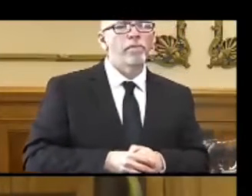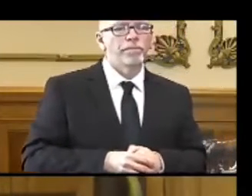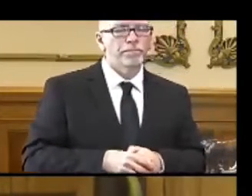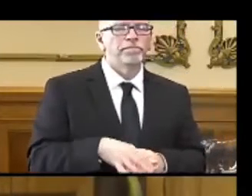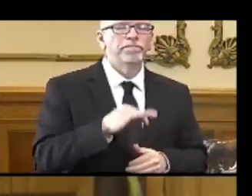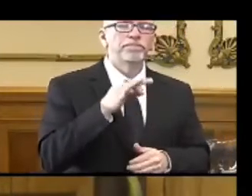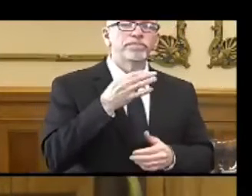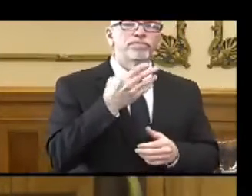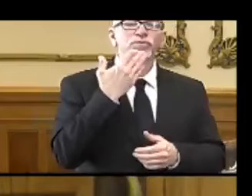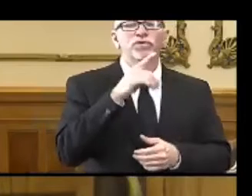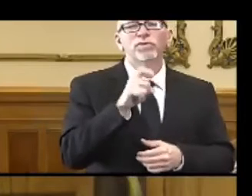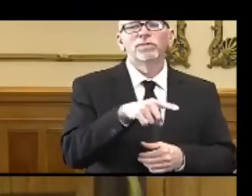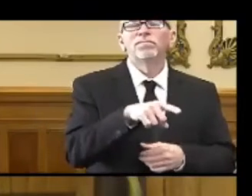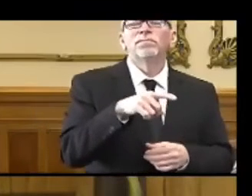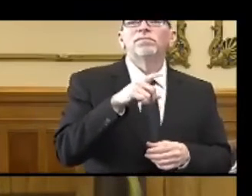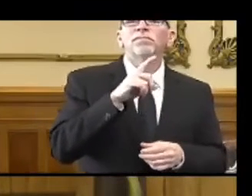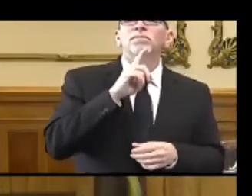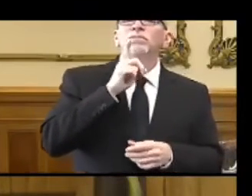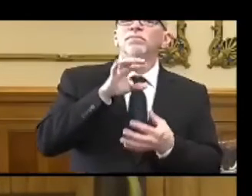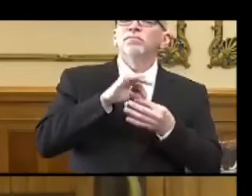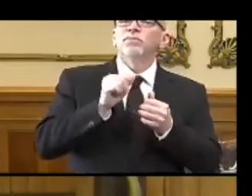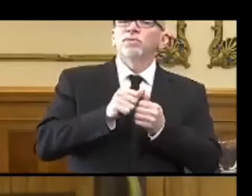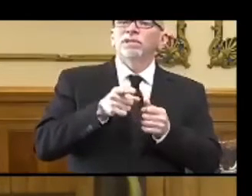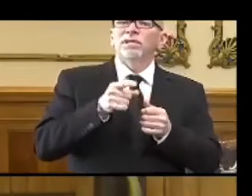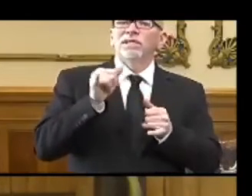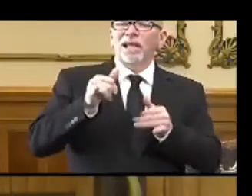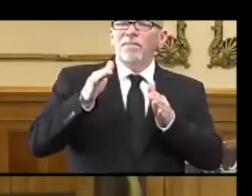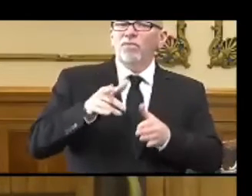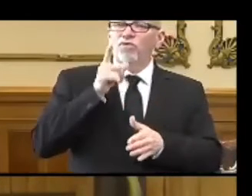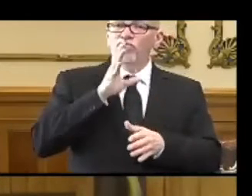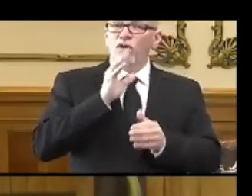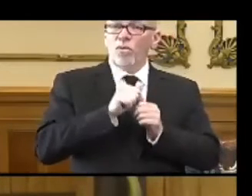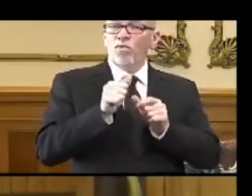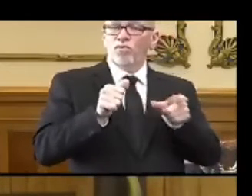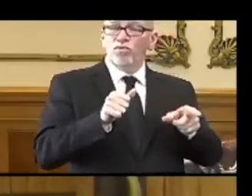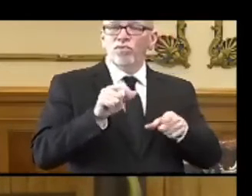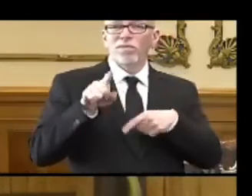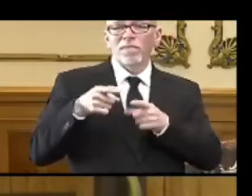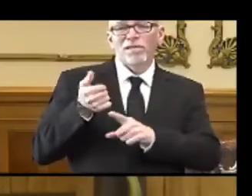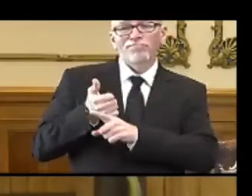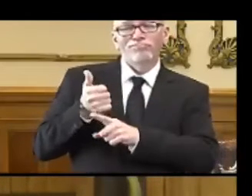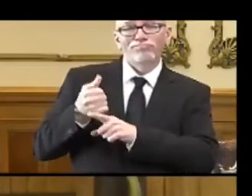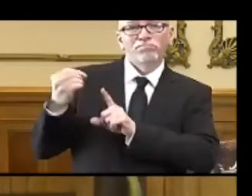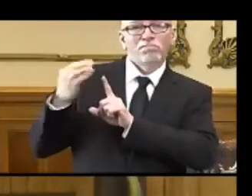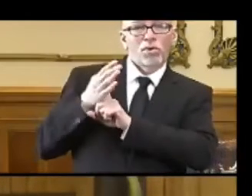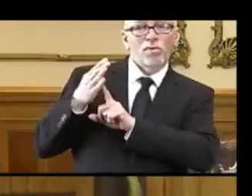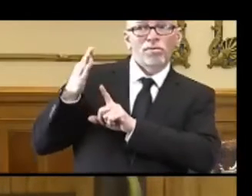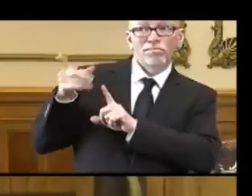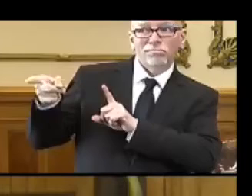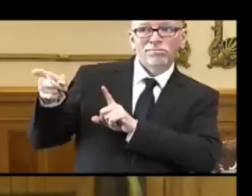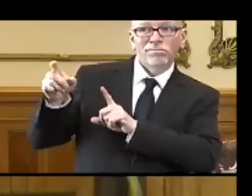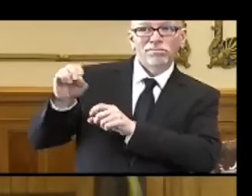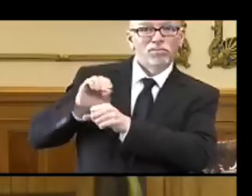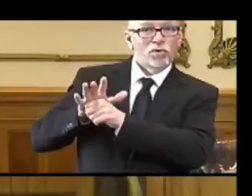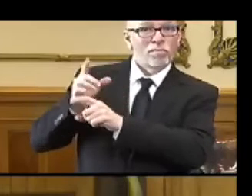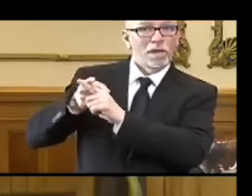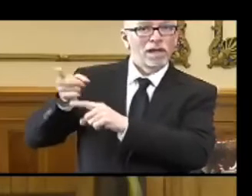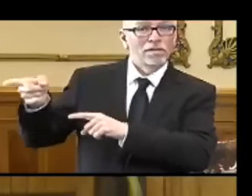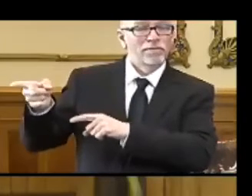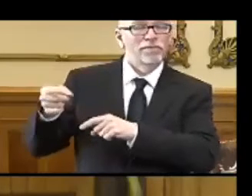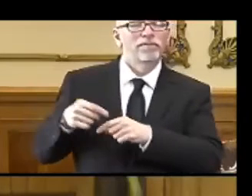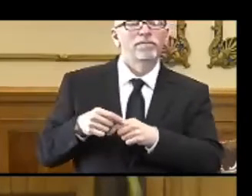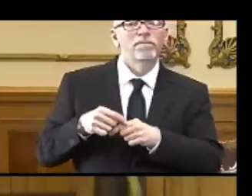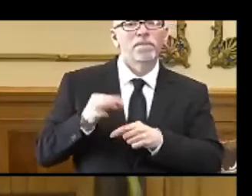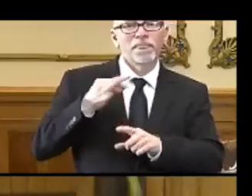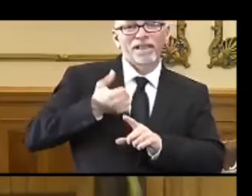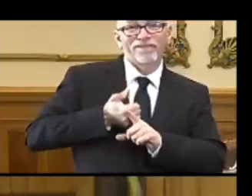good questions. With regards to the individual that spoke to you about being exposed to someone who was COVID positive, especially